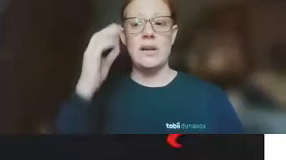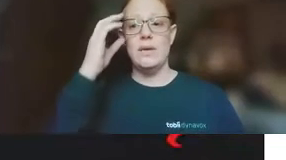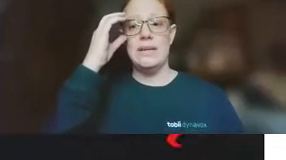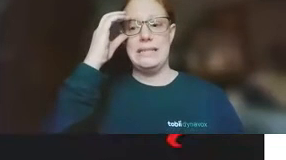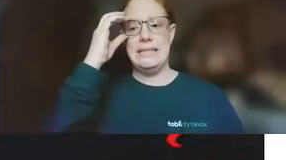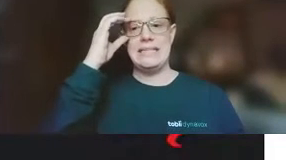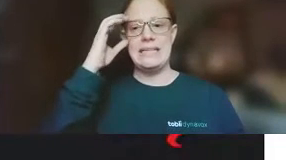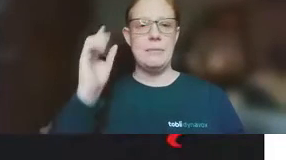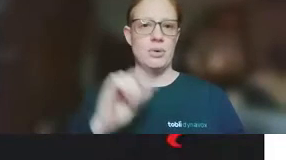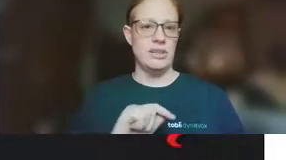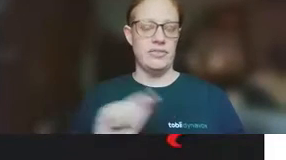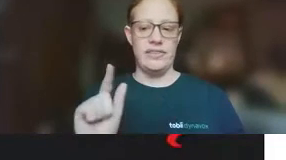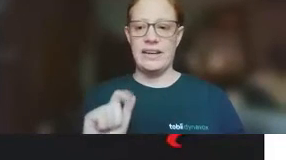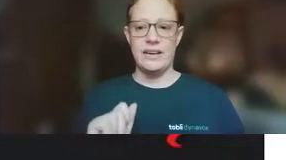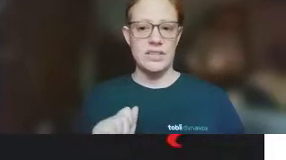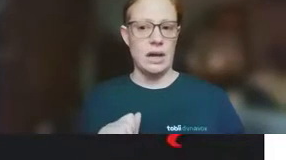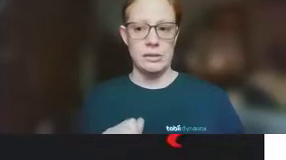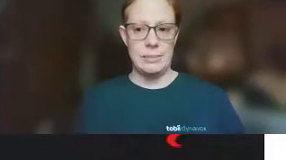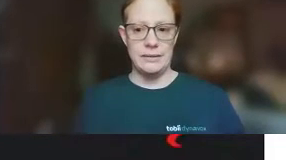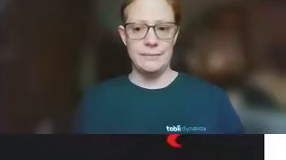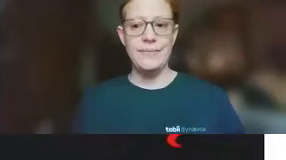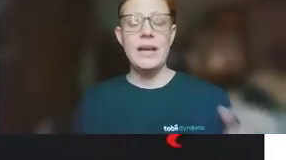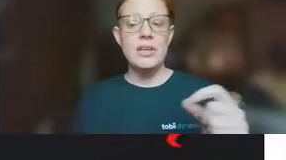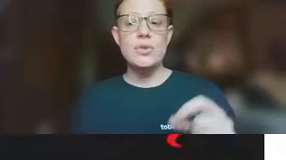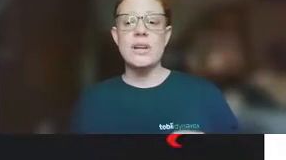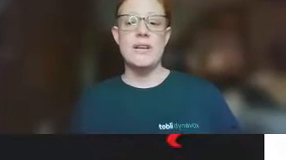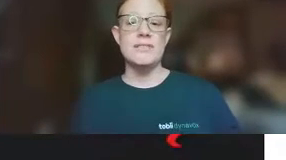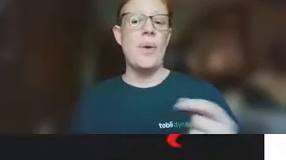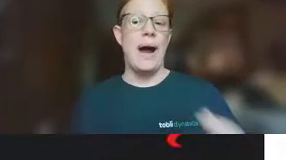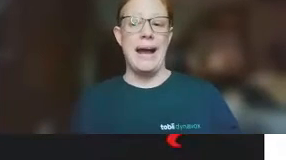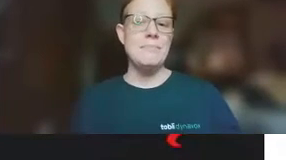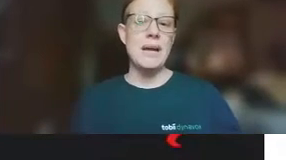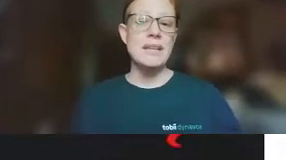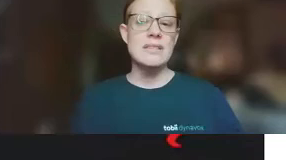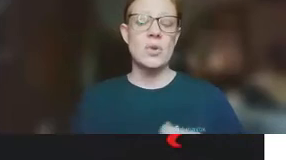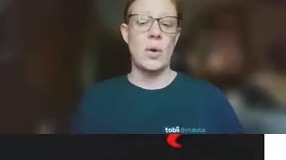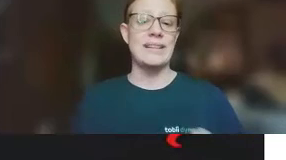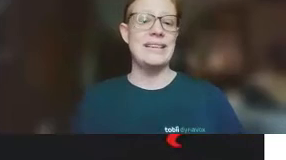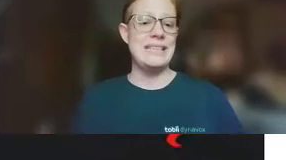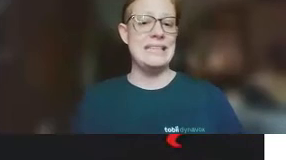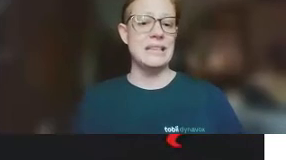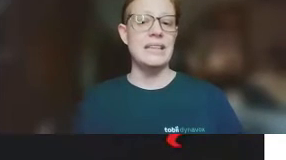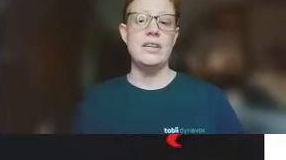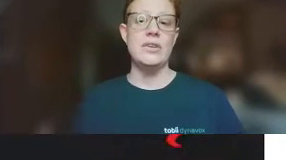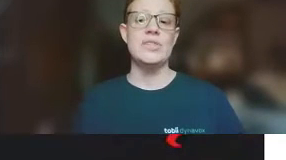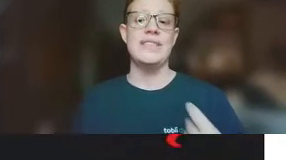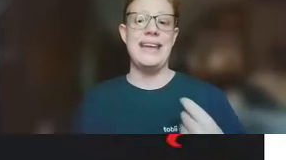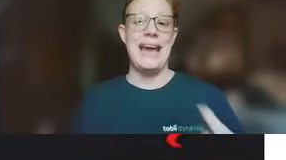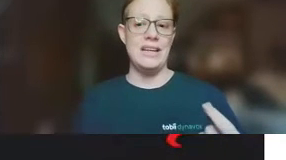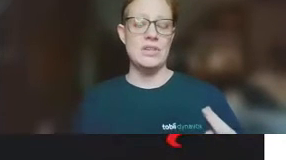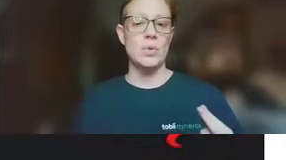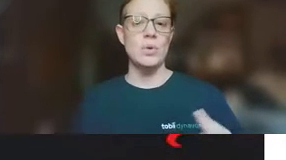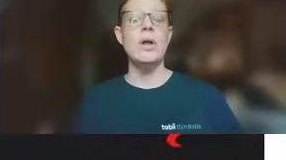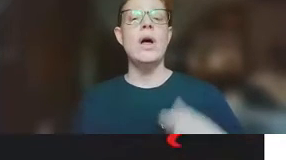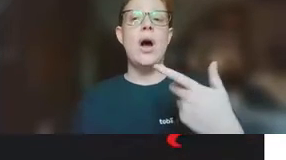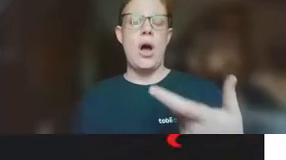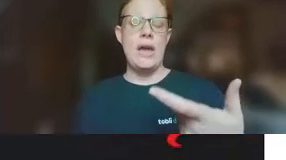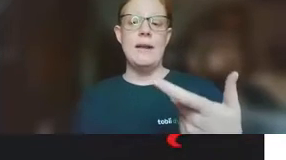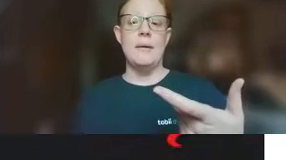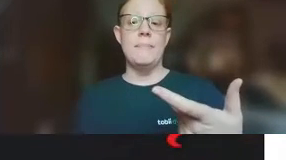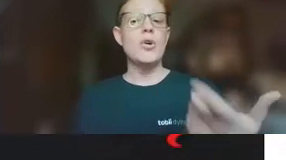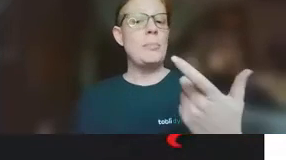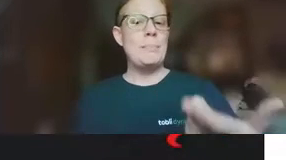message window in TD Snap with the flick of a toggle button. You can also hide buttons quickly and easily using the edit tool.